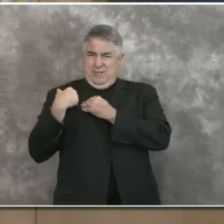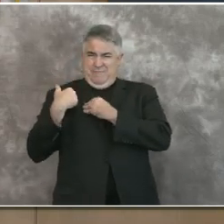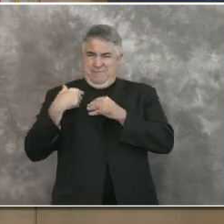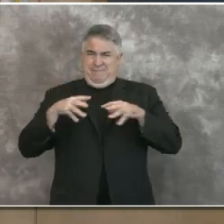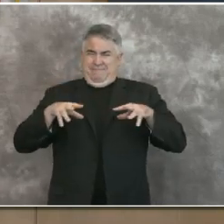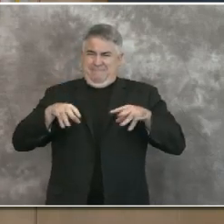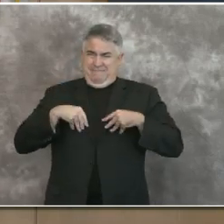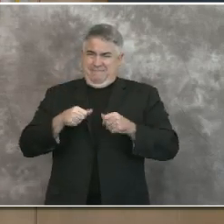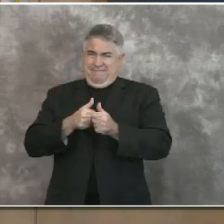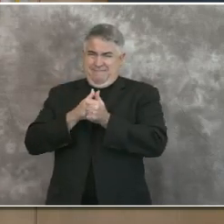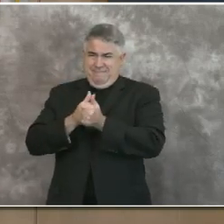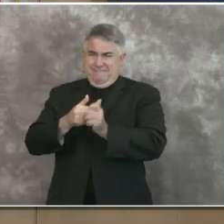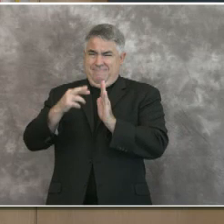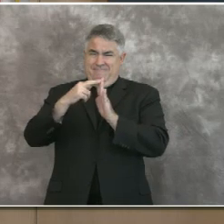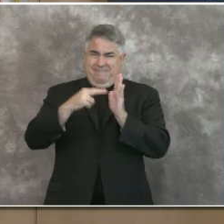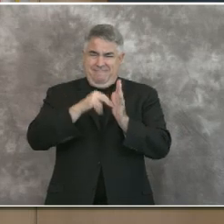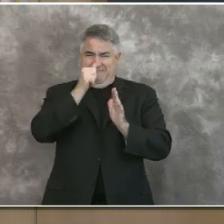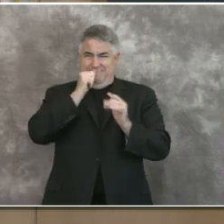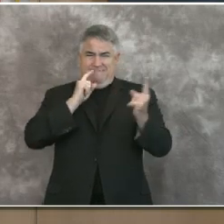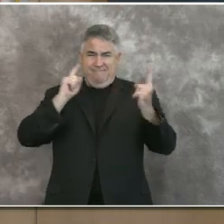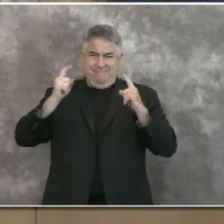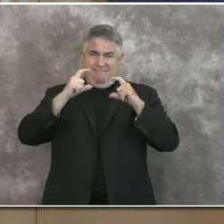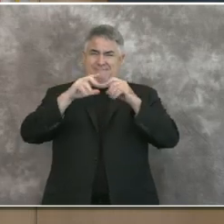large gatherings, to maintain social